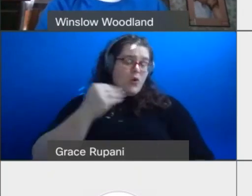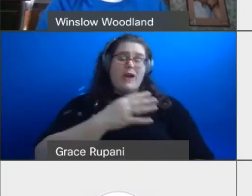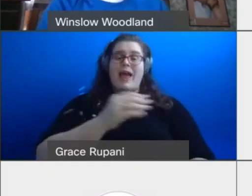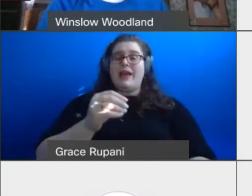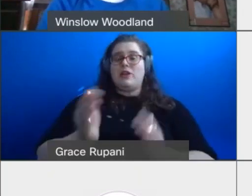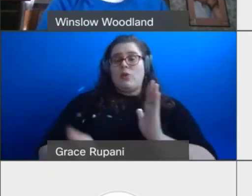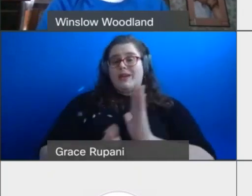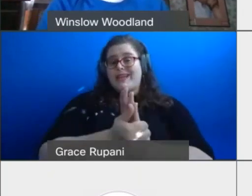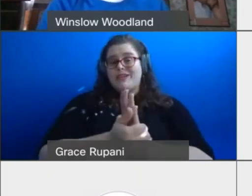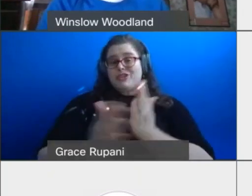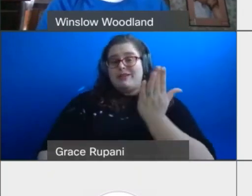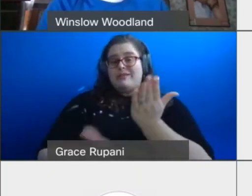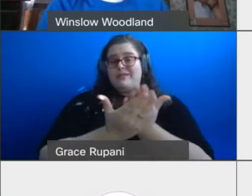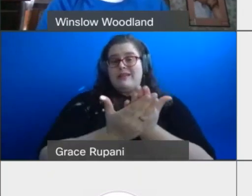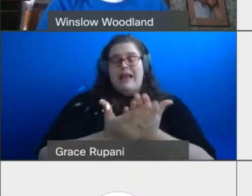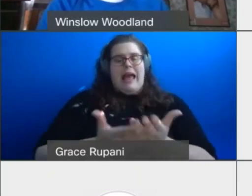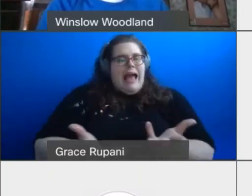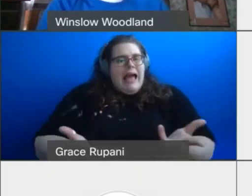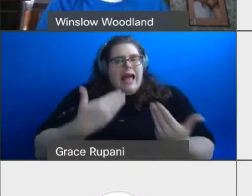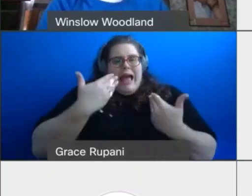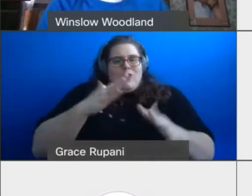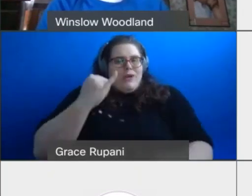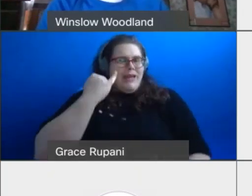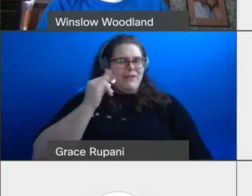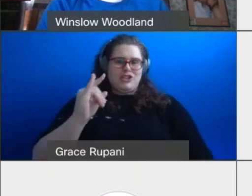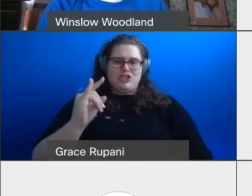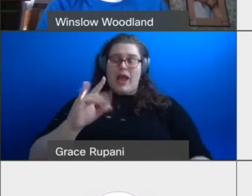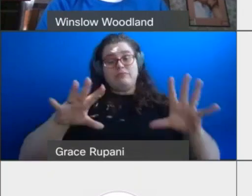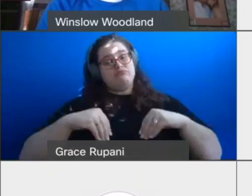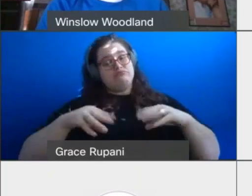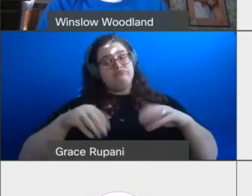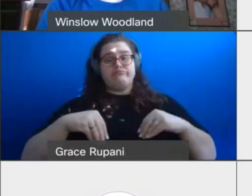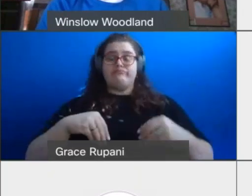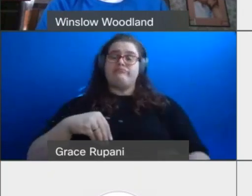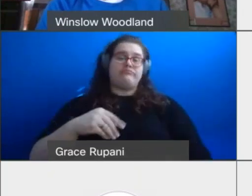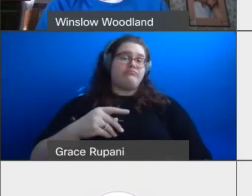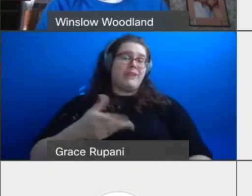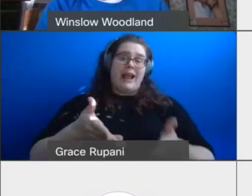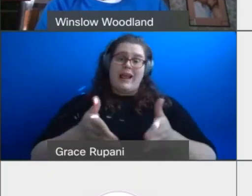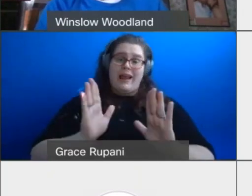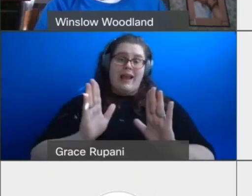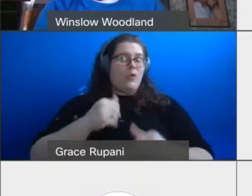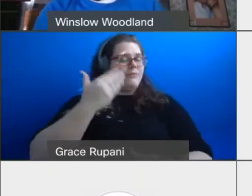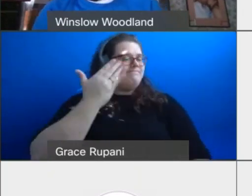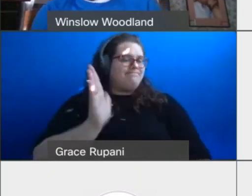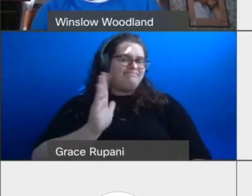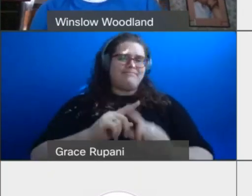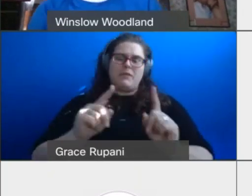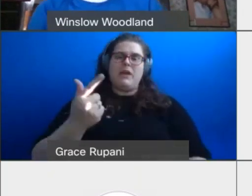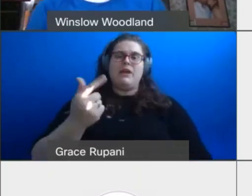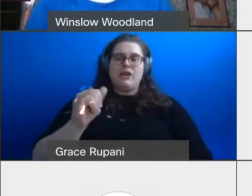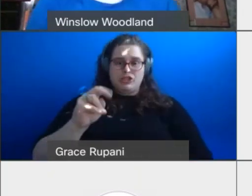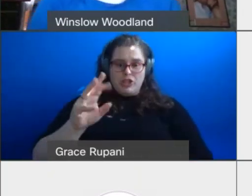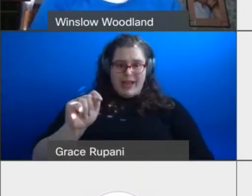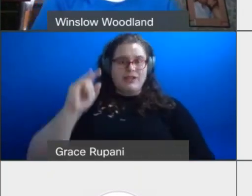form, I don't know if that's acceptable to Giant. But like I say, Giant has their consent form,